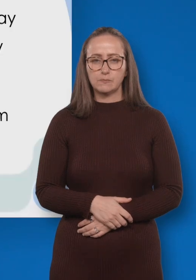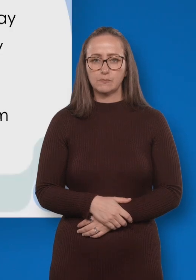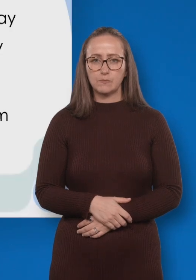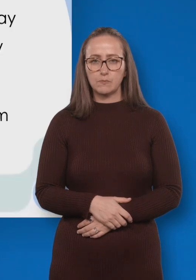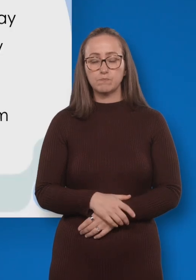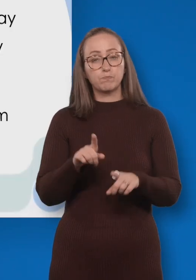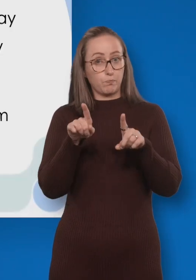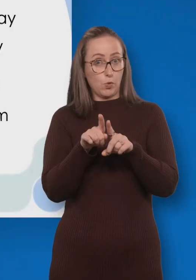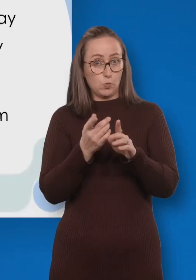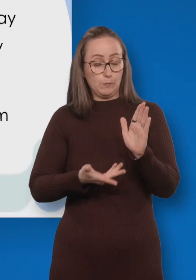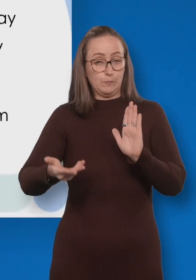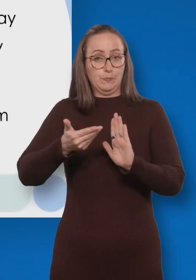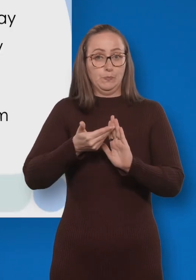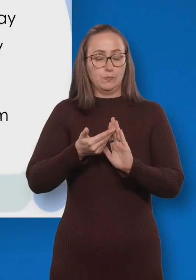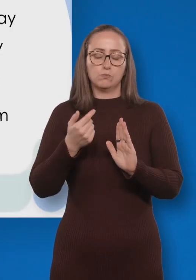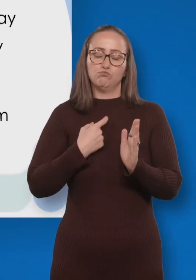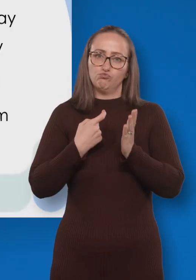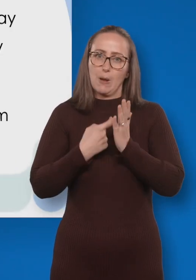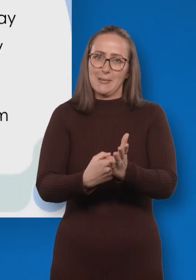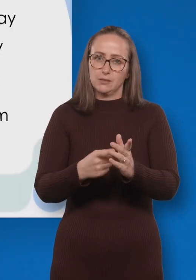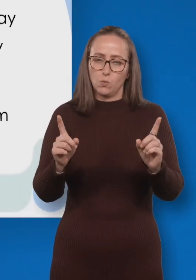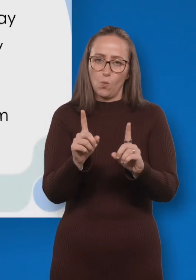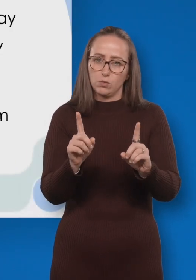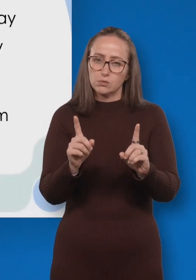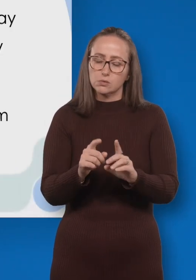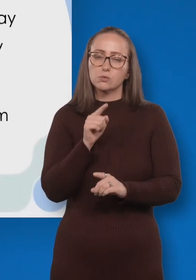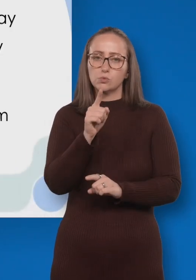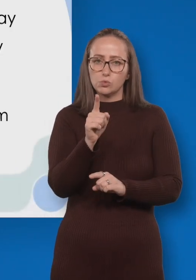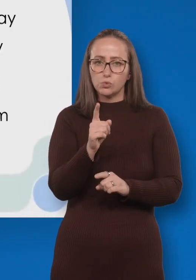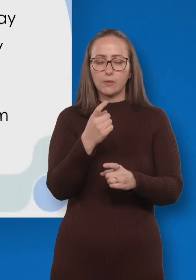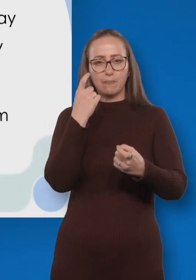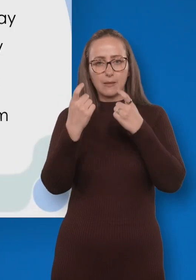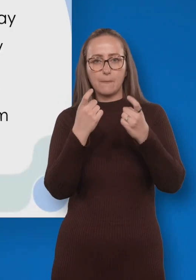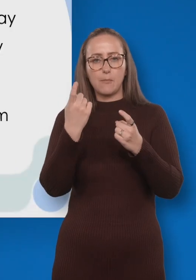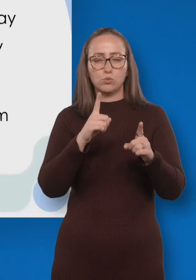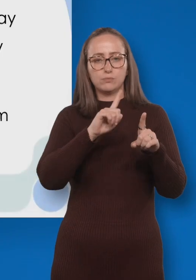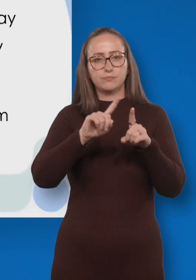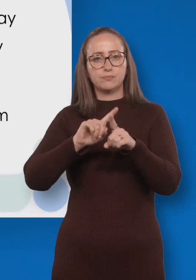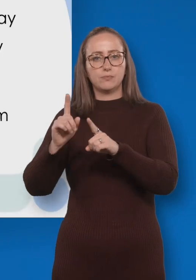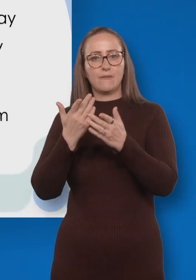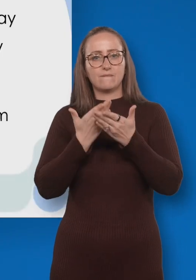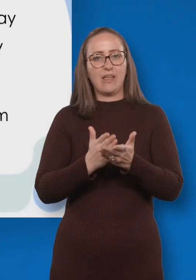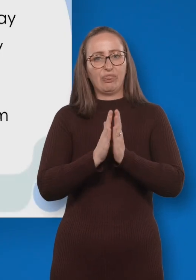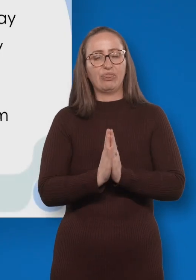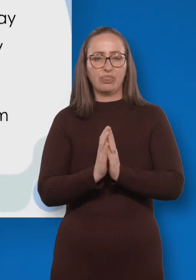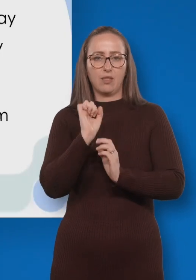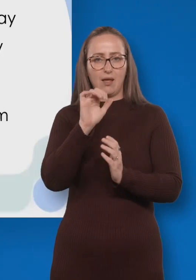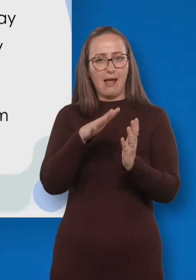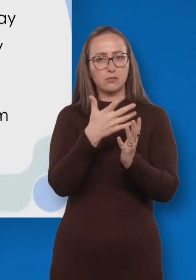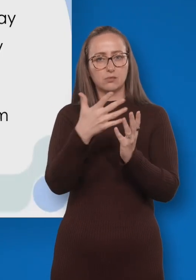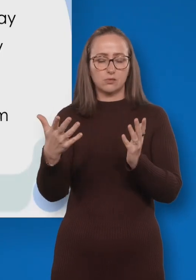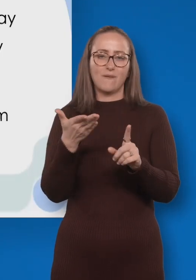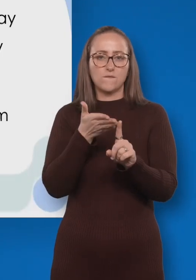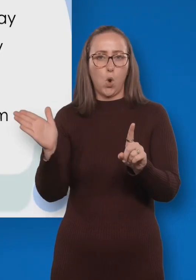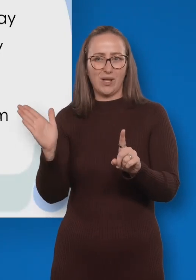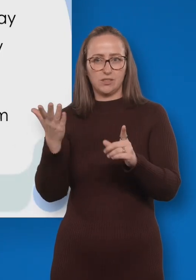Further to that, we really strongly recommend that you do consult interfaith calendars to avoid any religious holidays, because